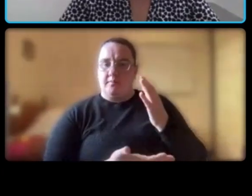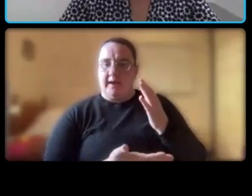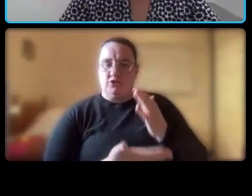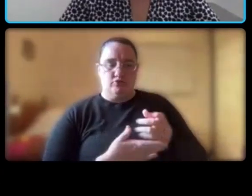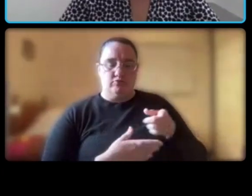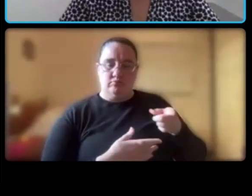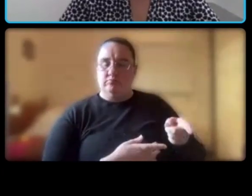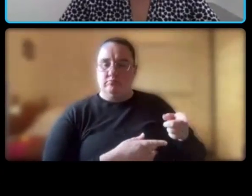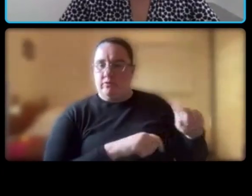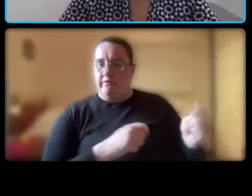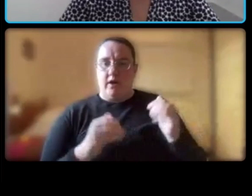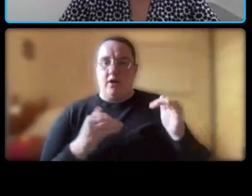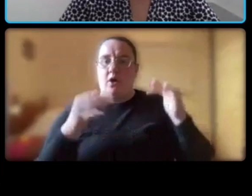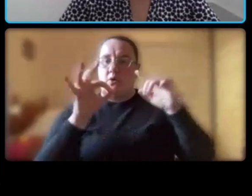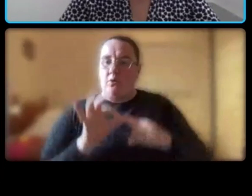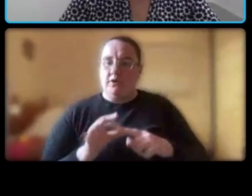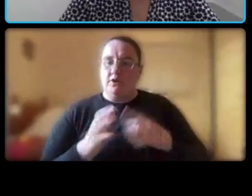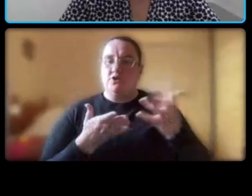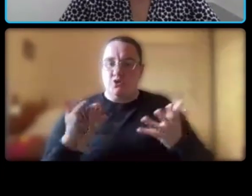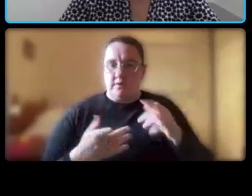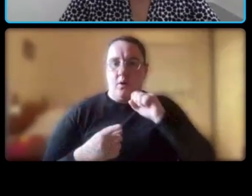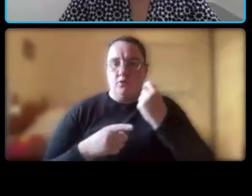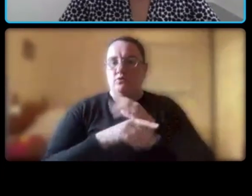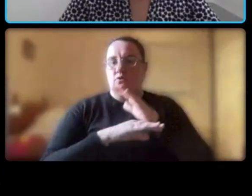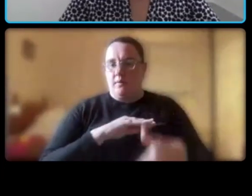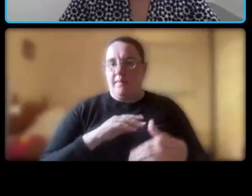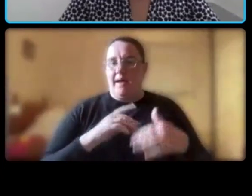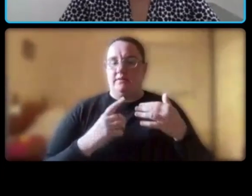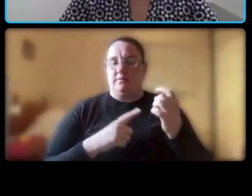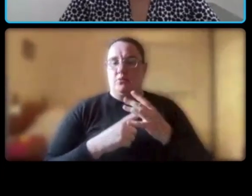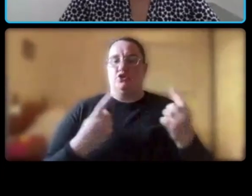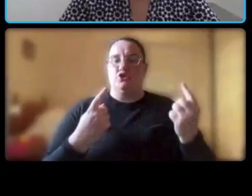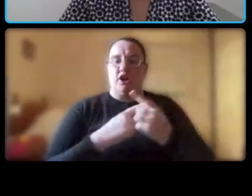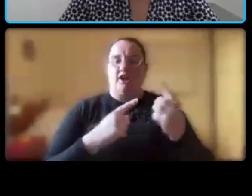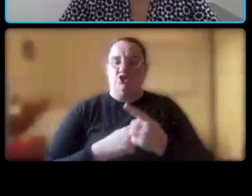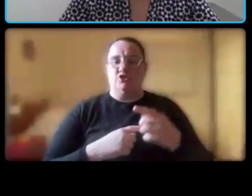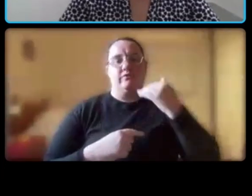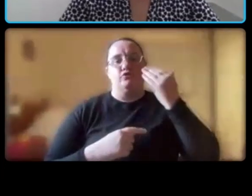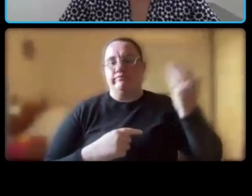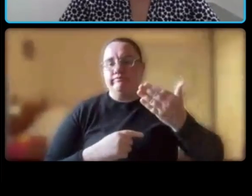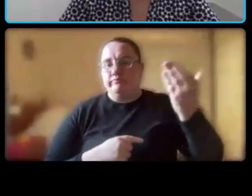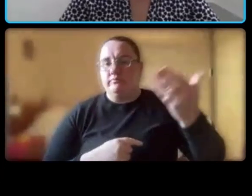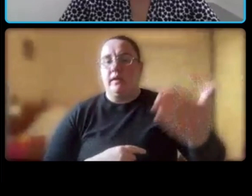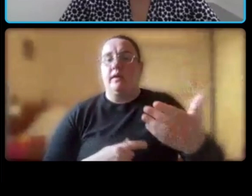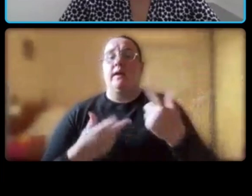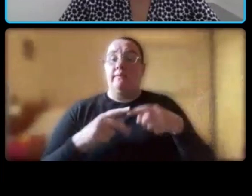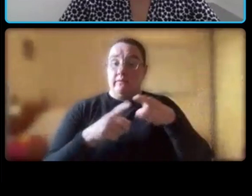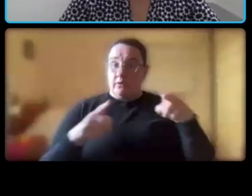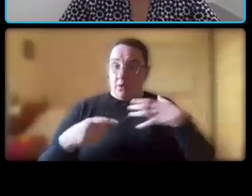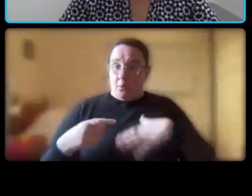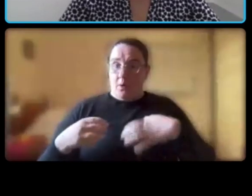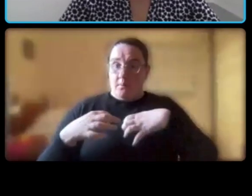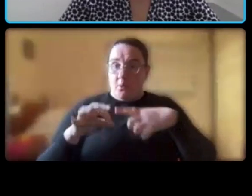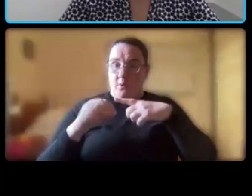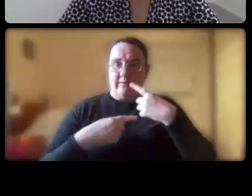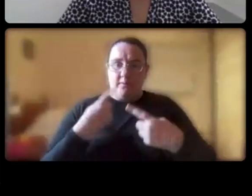provide. I will talk about some of the key changes in the following slides. For more details, please read our consultation